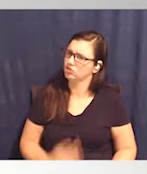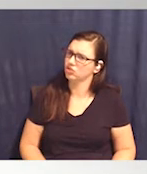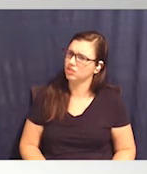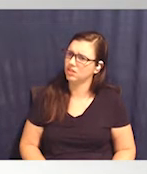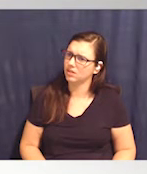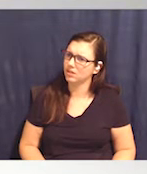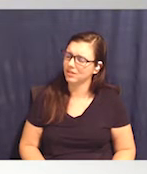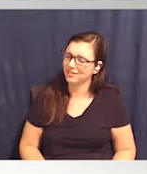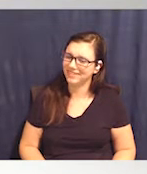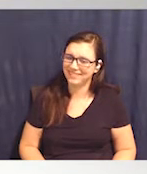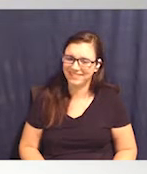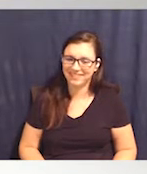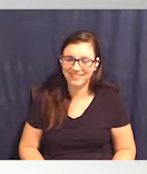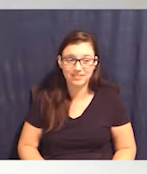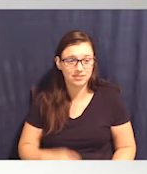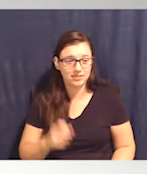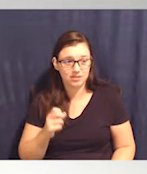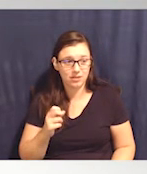Okay.